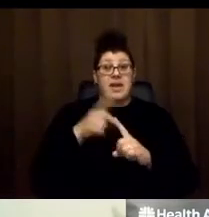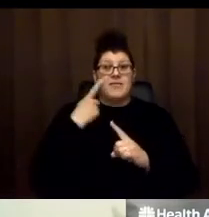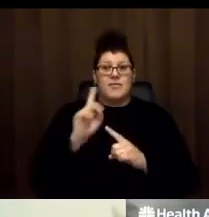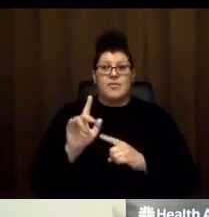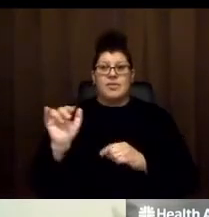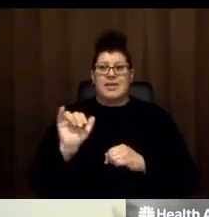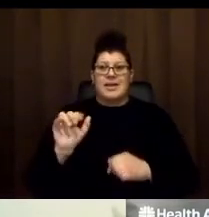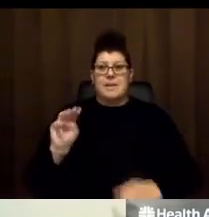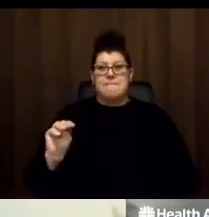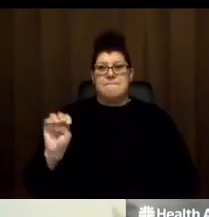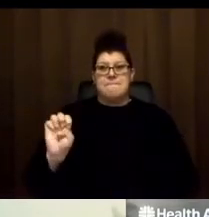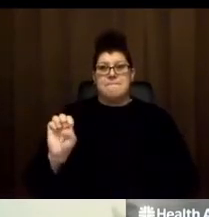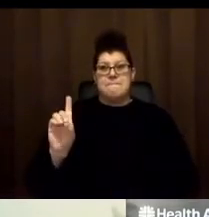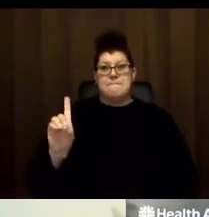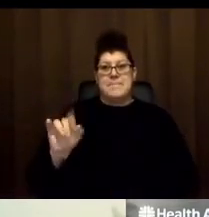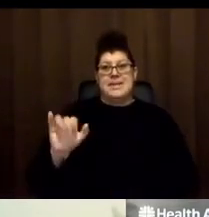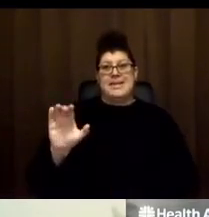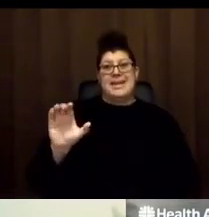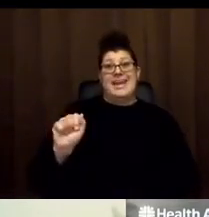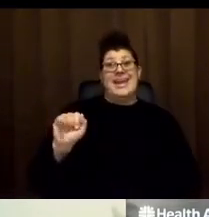Medicaid.